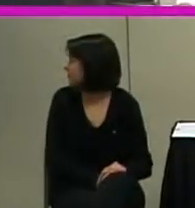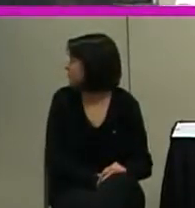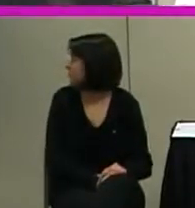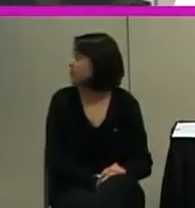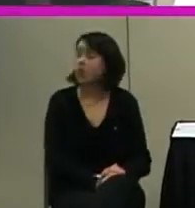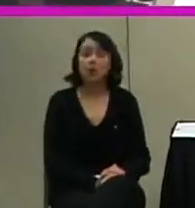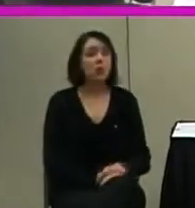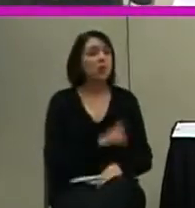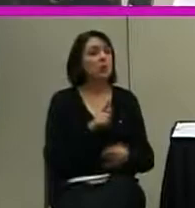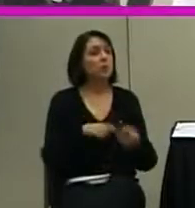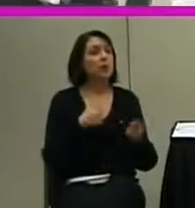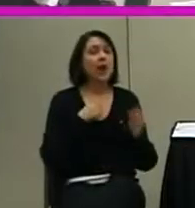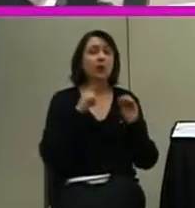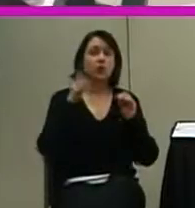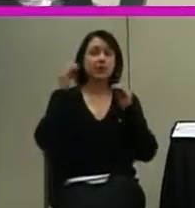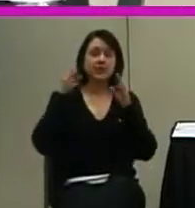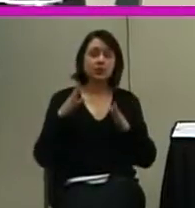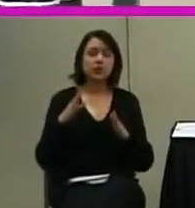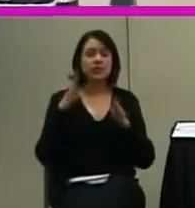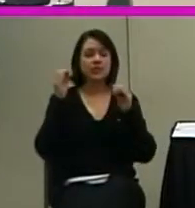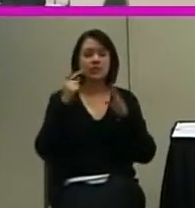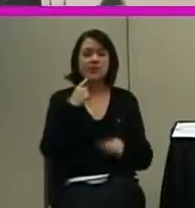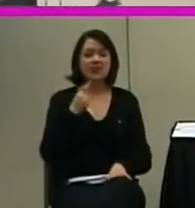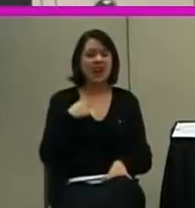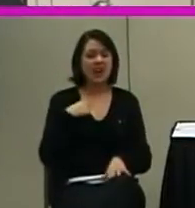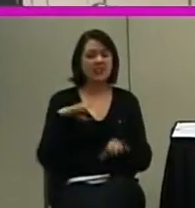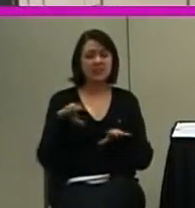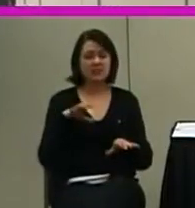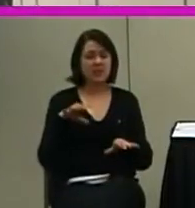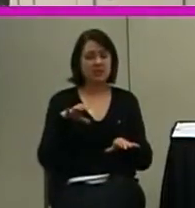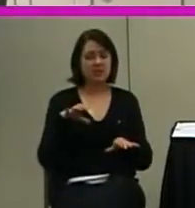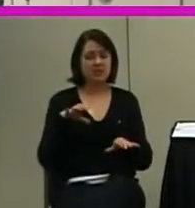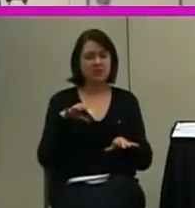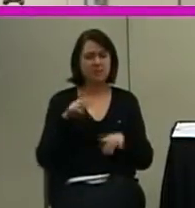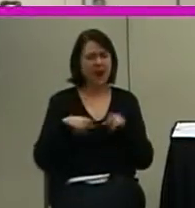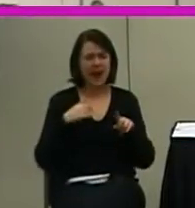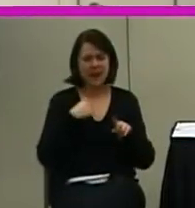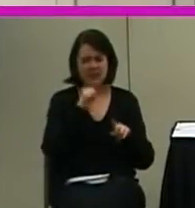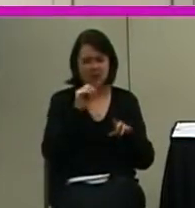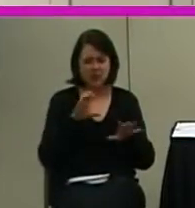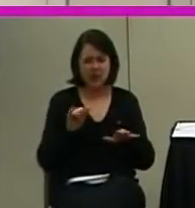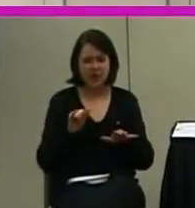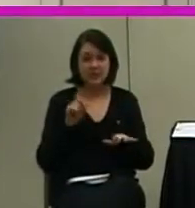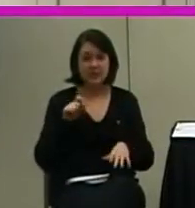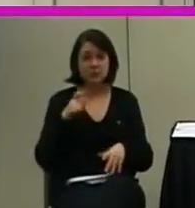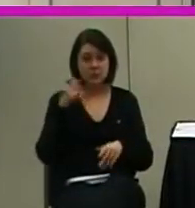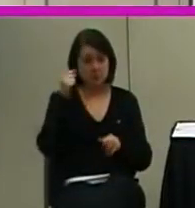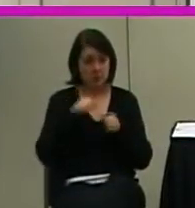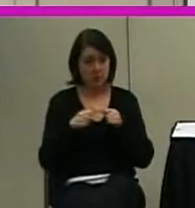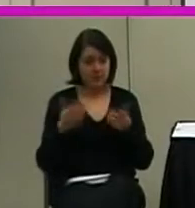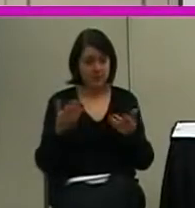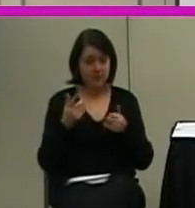When I go to the teacher, the teacher's going to tell me I did something I didn't do. Here are some things I need to remember. Are you ready?